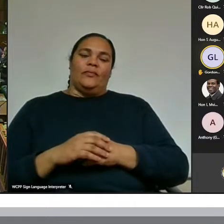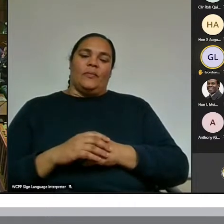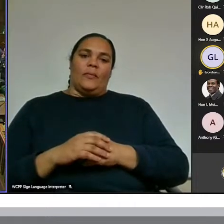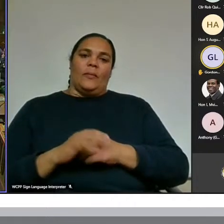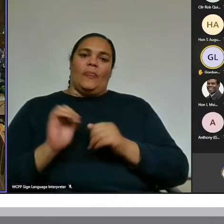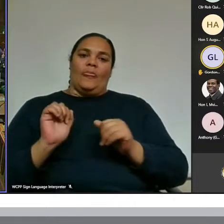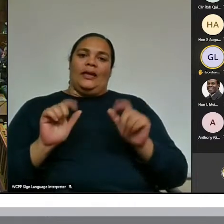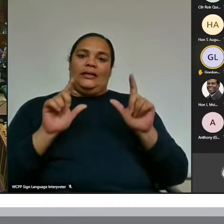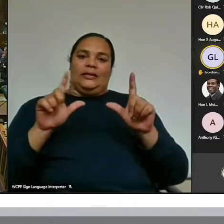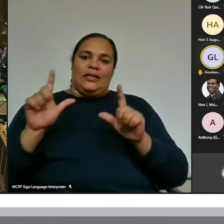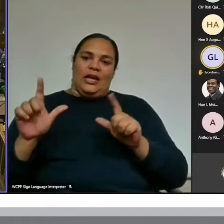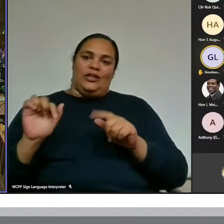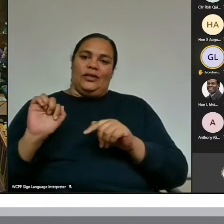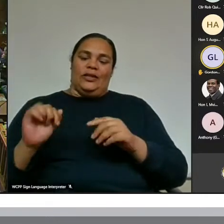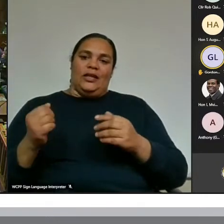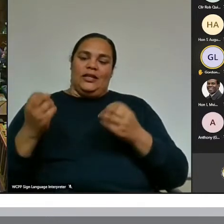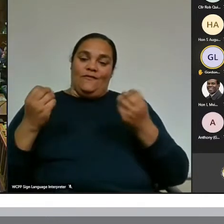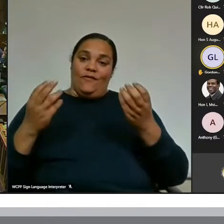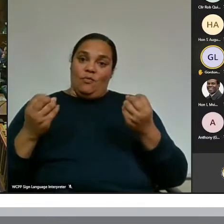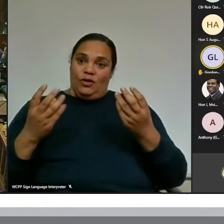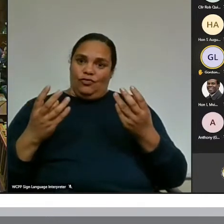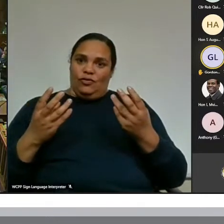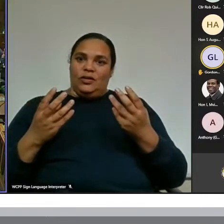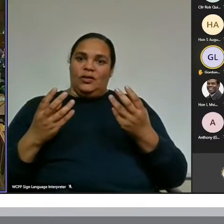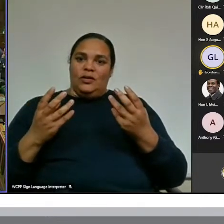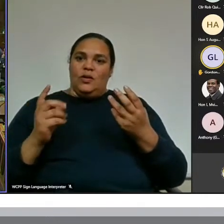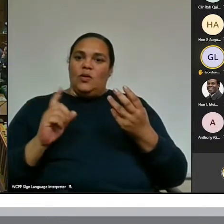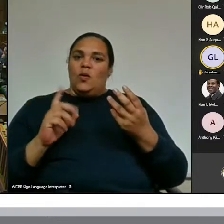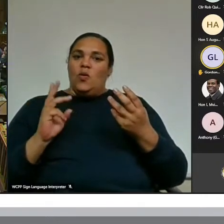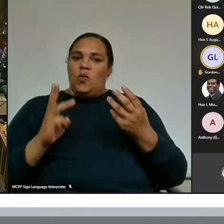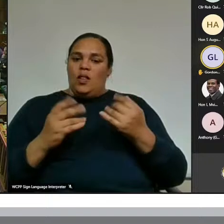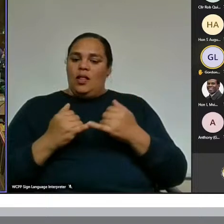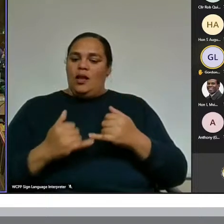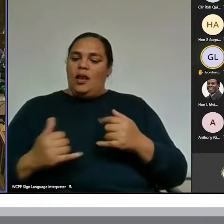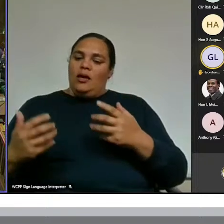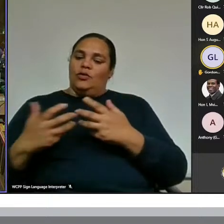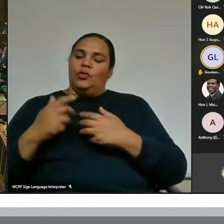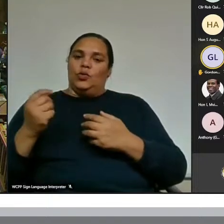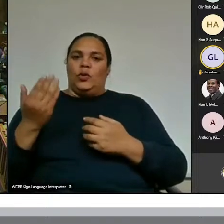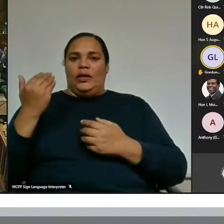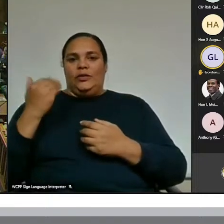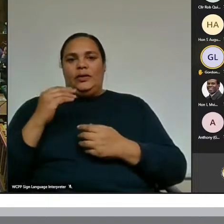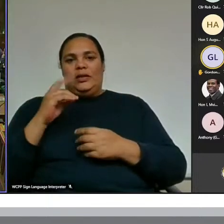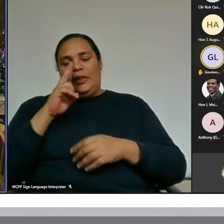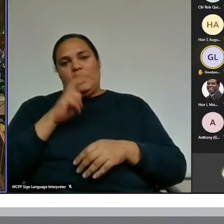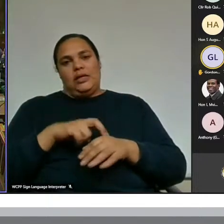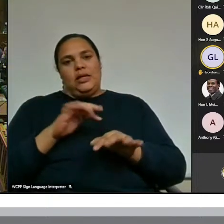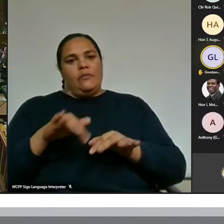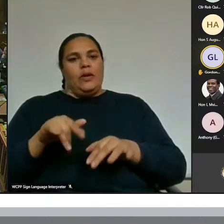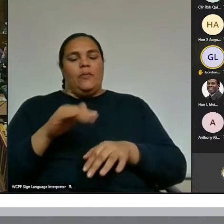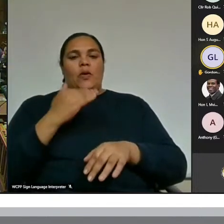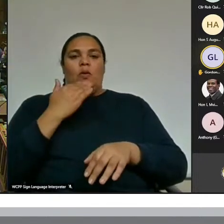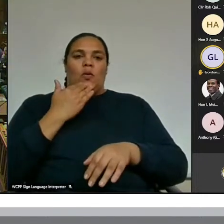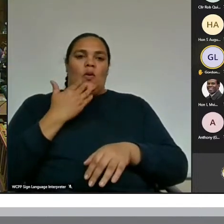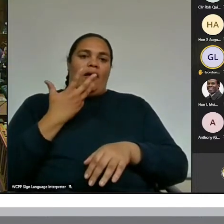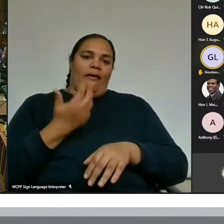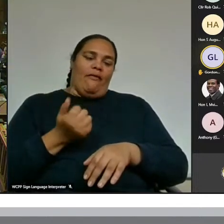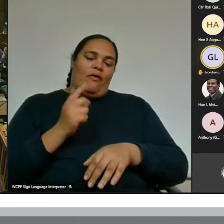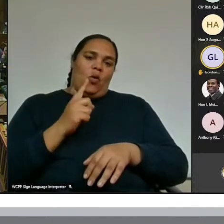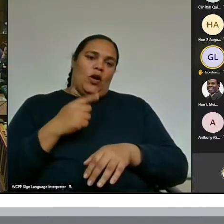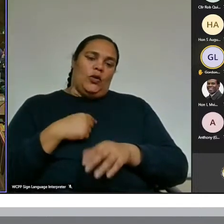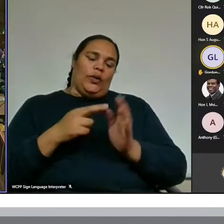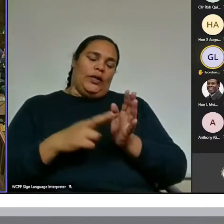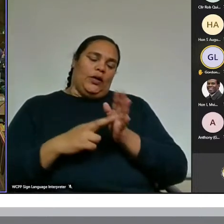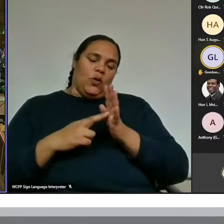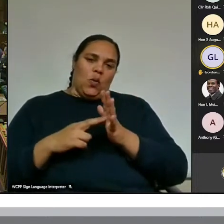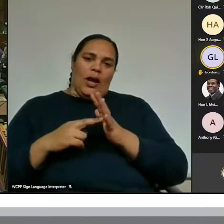signage on that information that will align with the expectations and the needs of people that are what